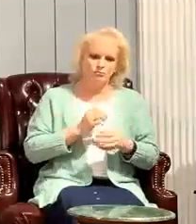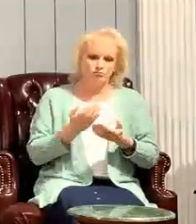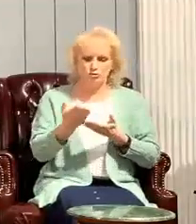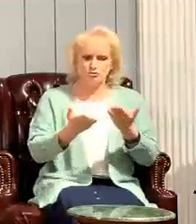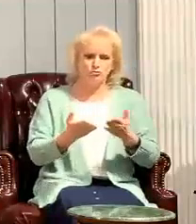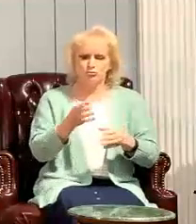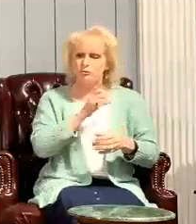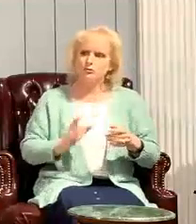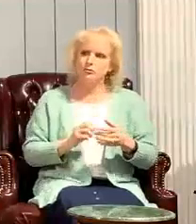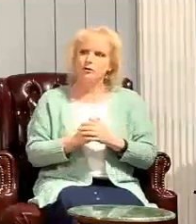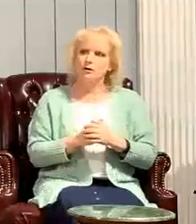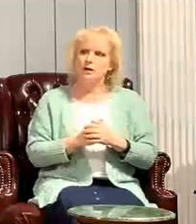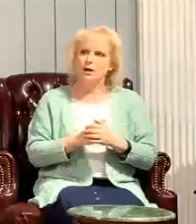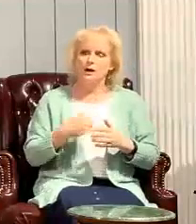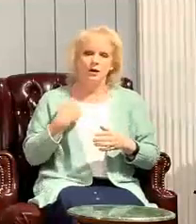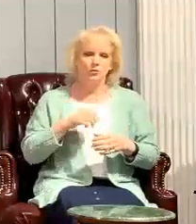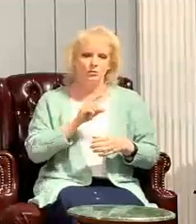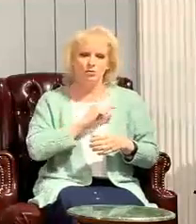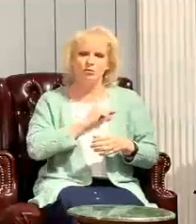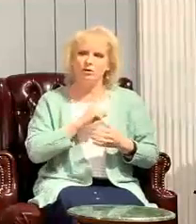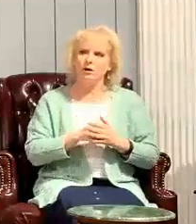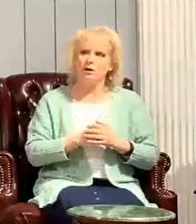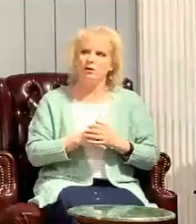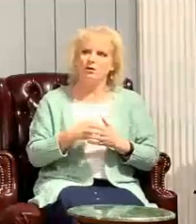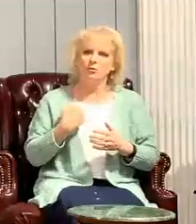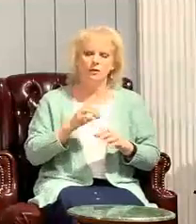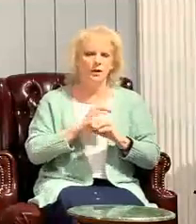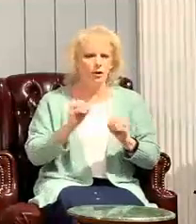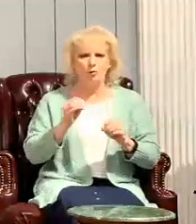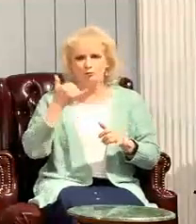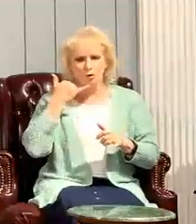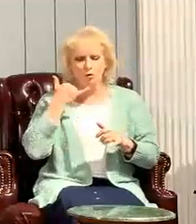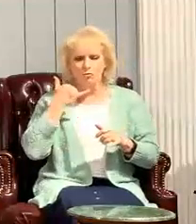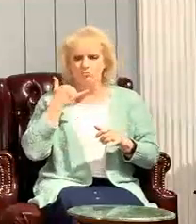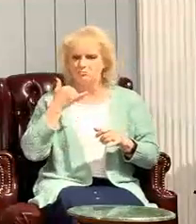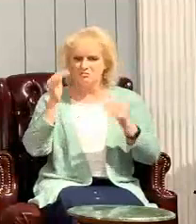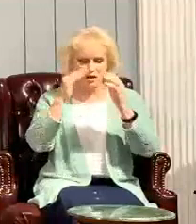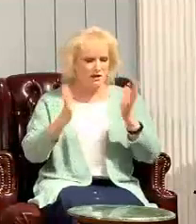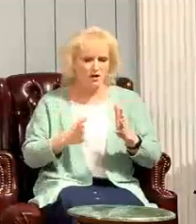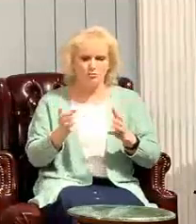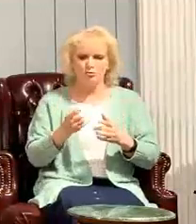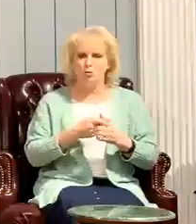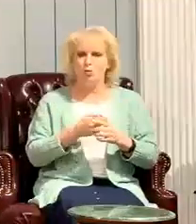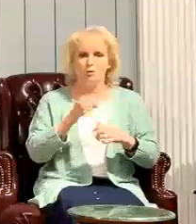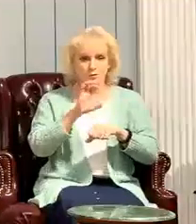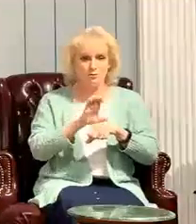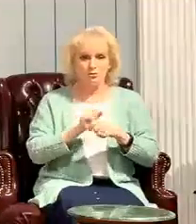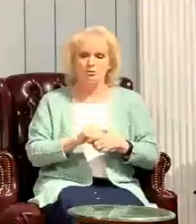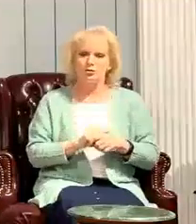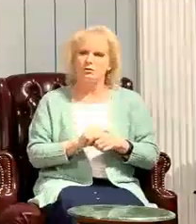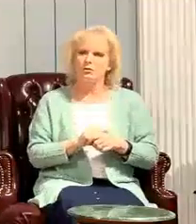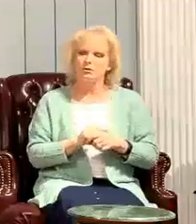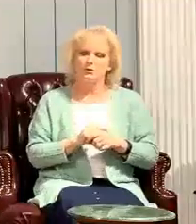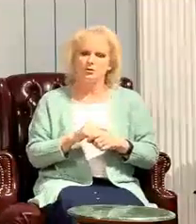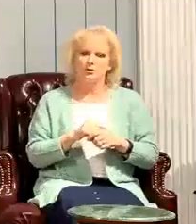And so, but I'm under conviction. Those days we were so poor. We had no phone either at our house or at the church building. So